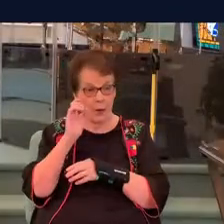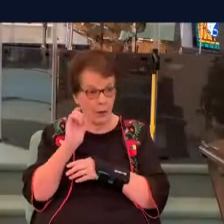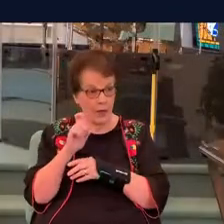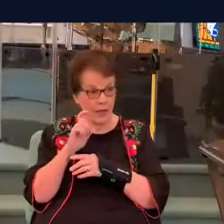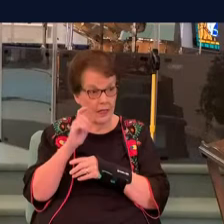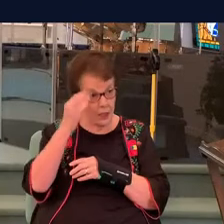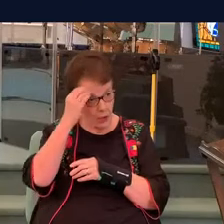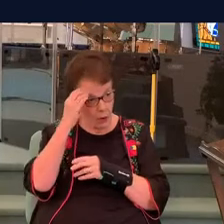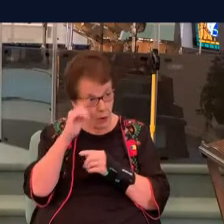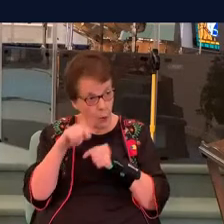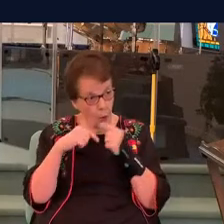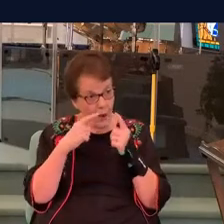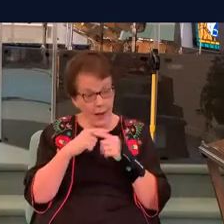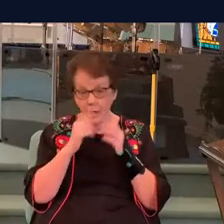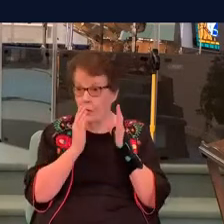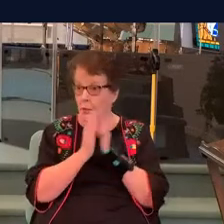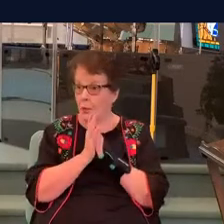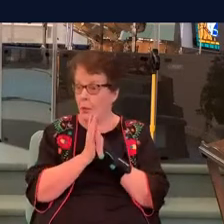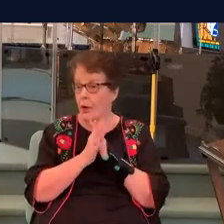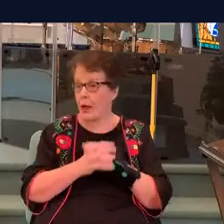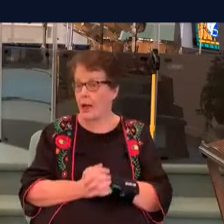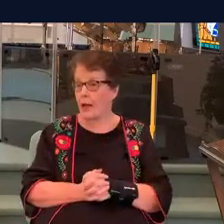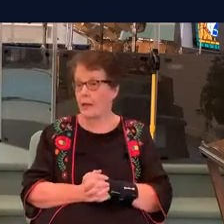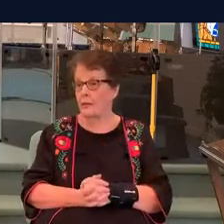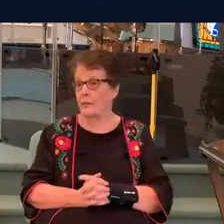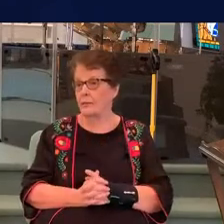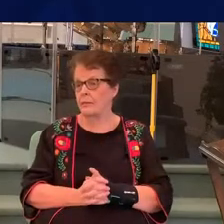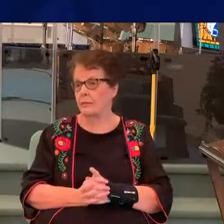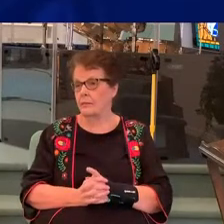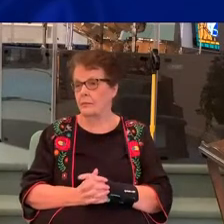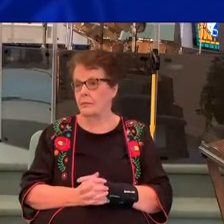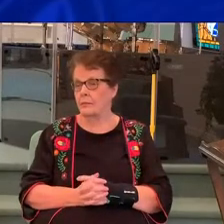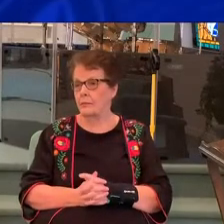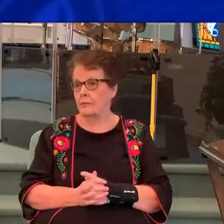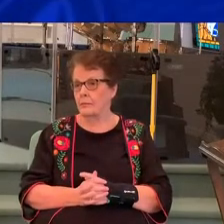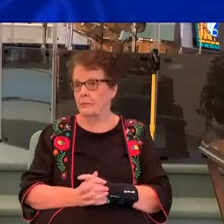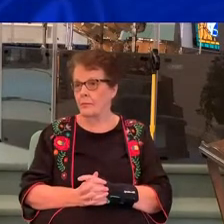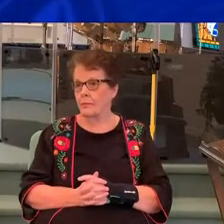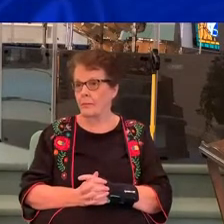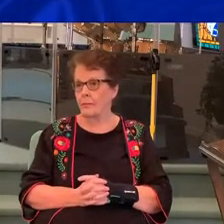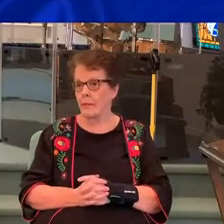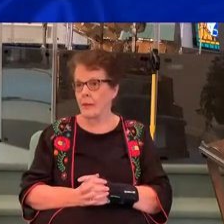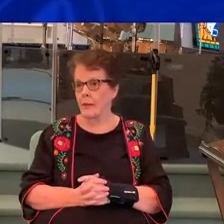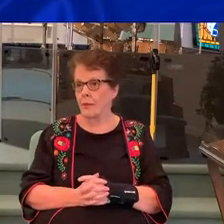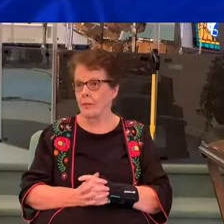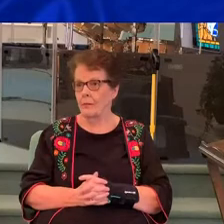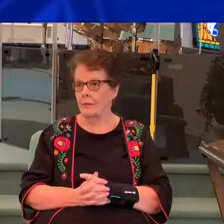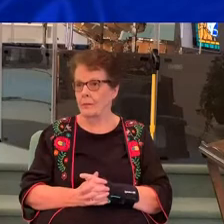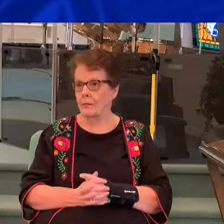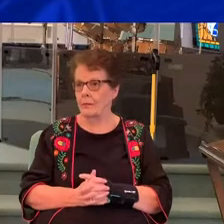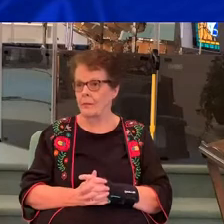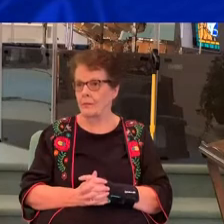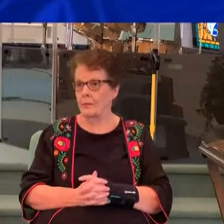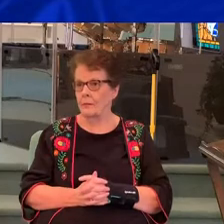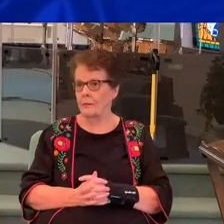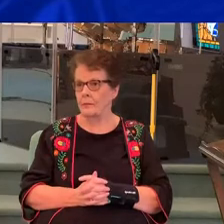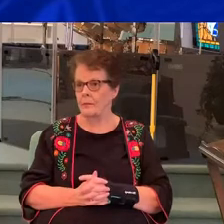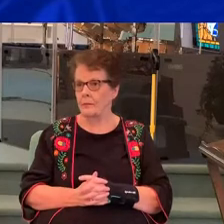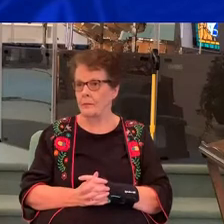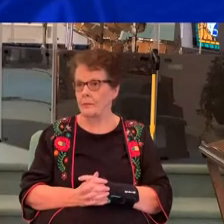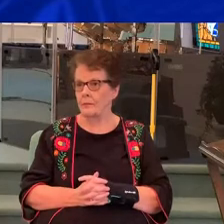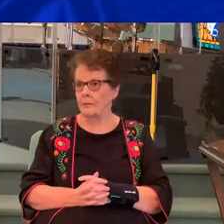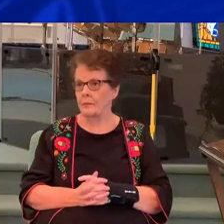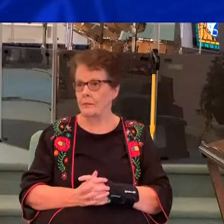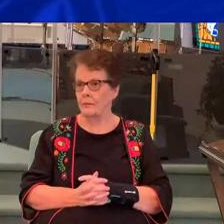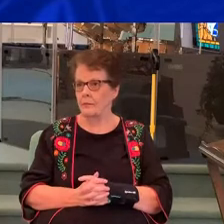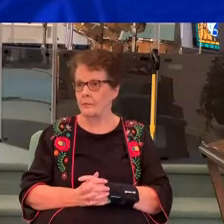right? What does James write? He says, is any among you suffering? He should pray. Is anyone cheerful? He should